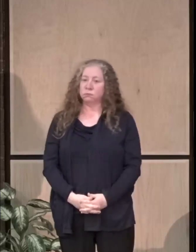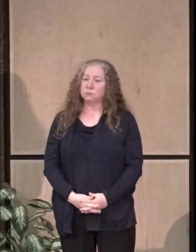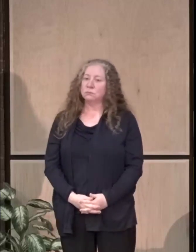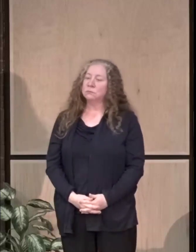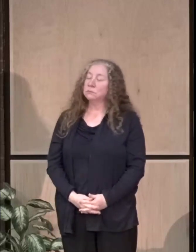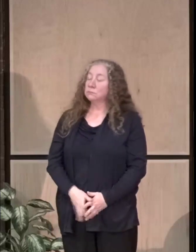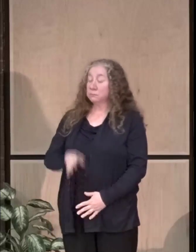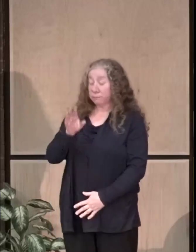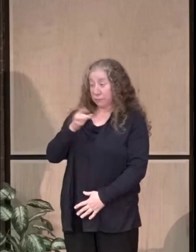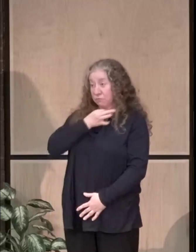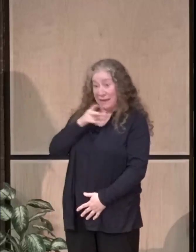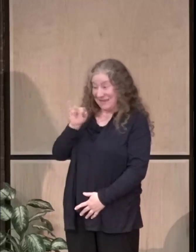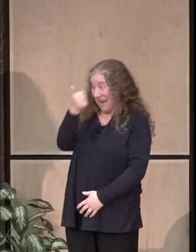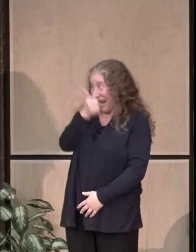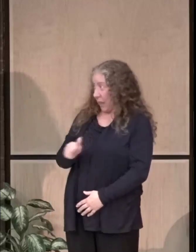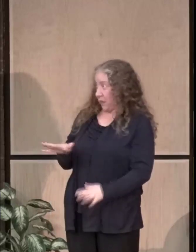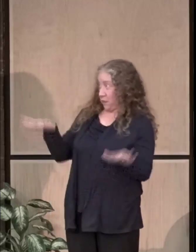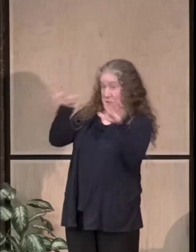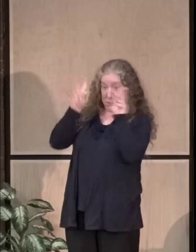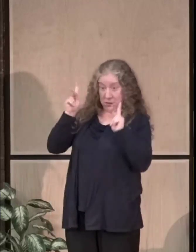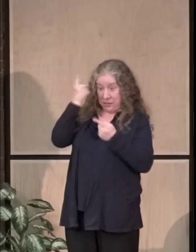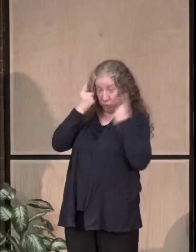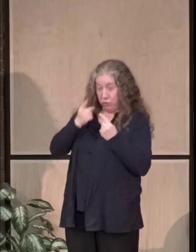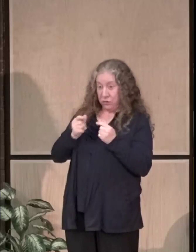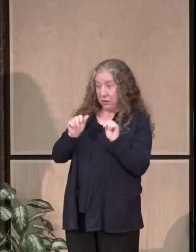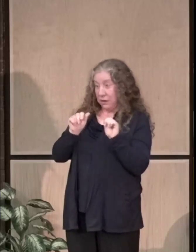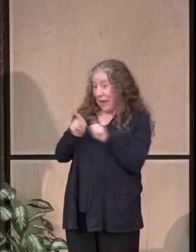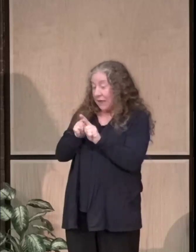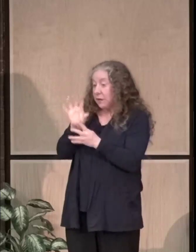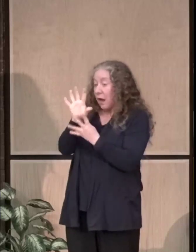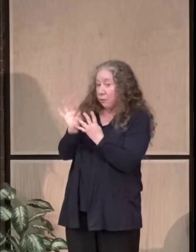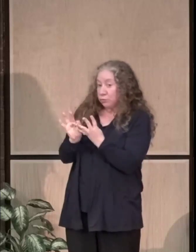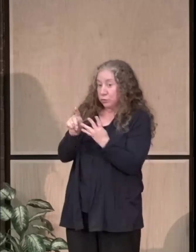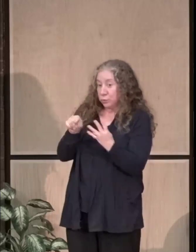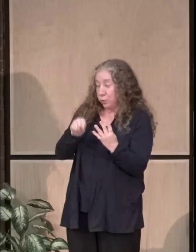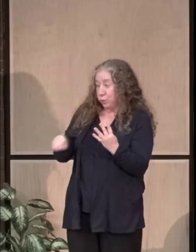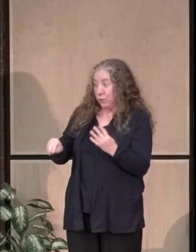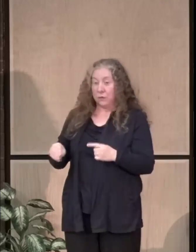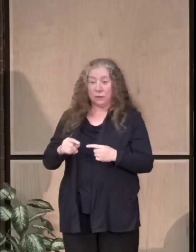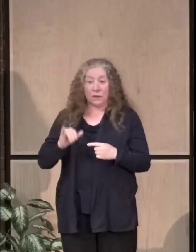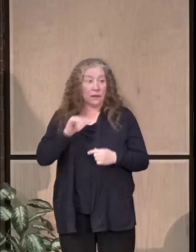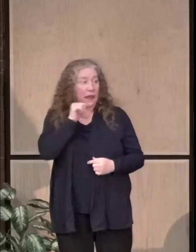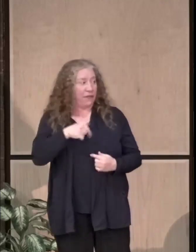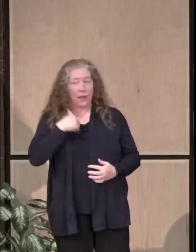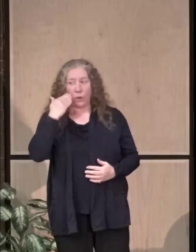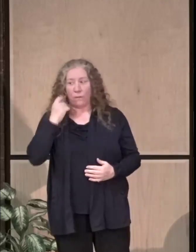So did anybody consider it as an option that you know of? That I know of, no.